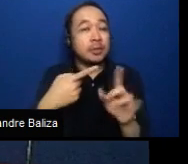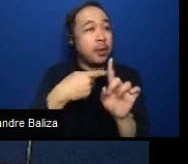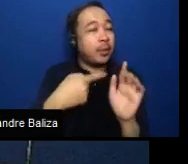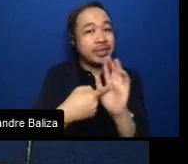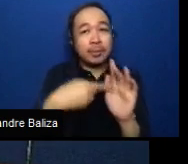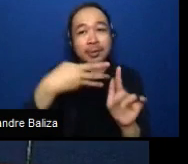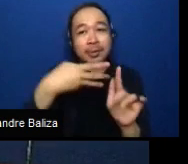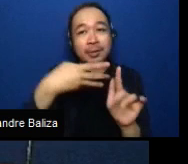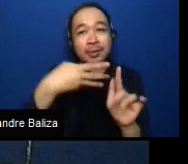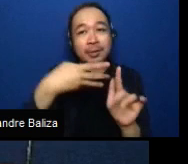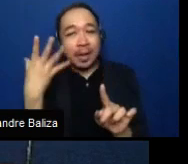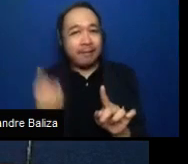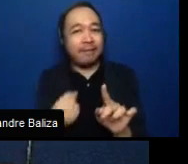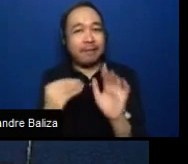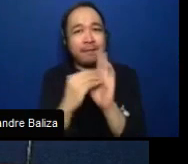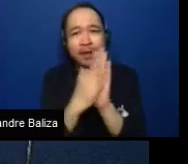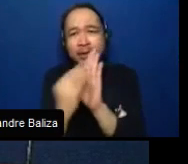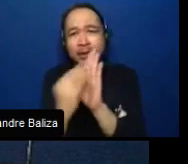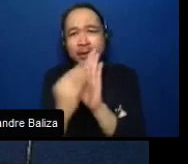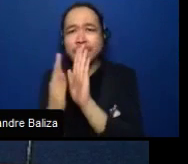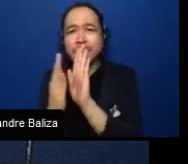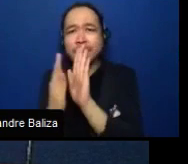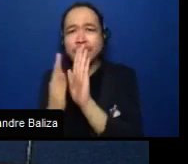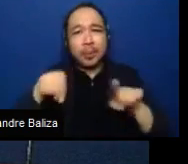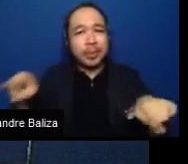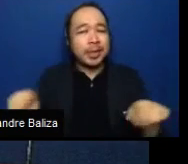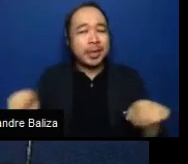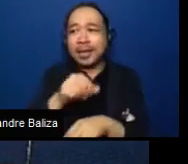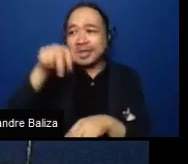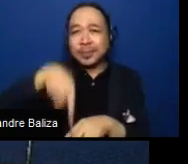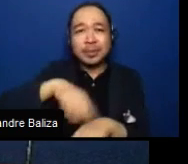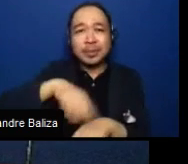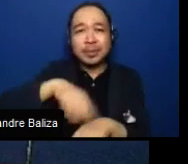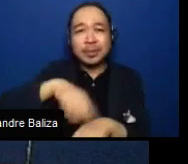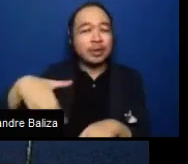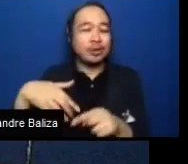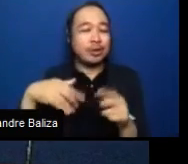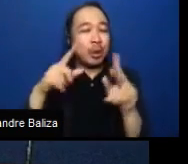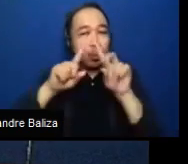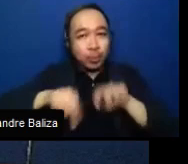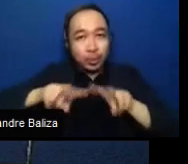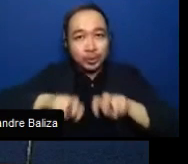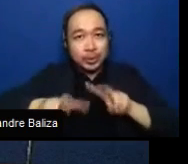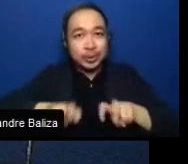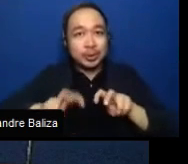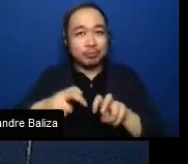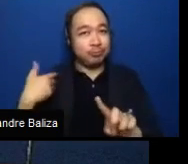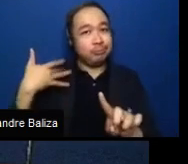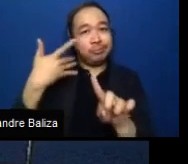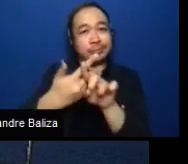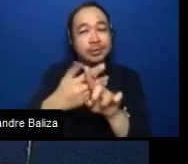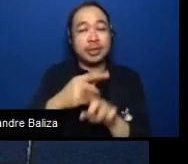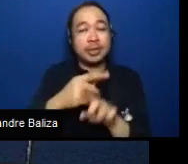well documented by a number of regional and national studies undertaken by civil society organizations in the recent past. Furthermore, a